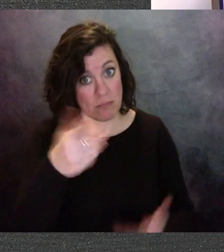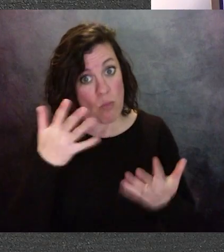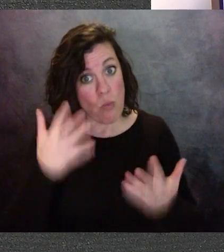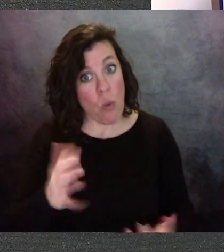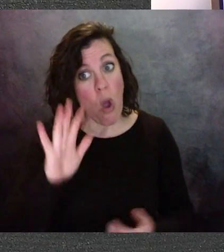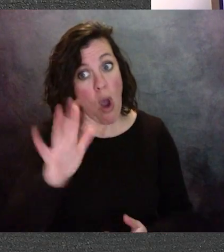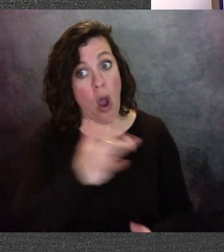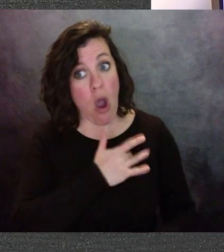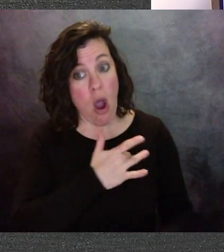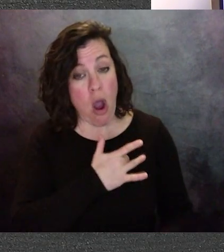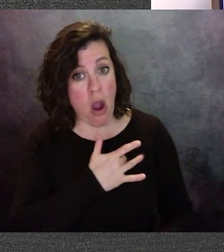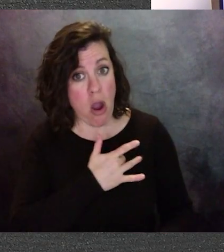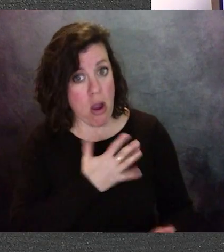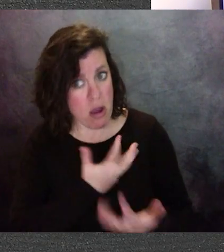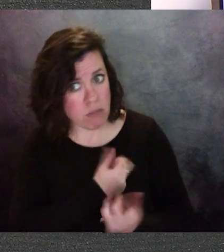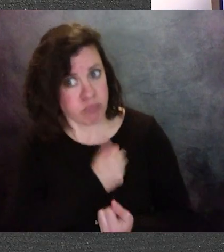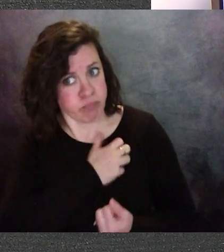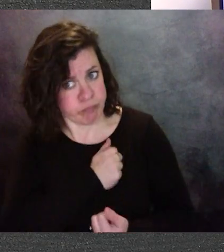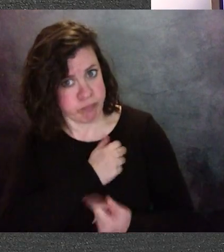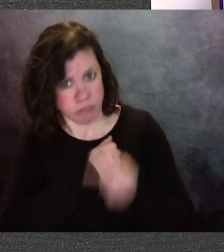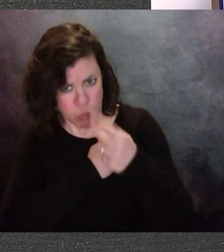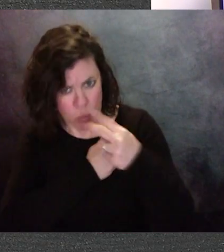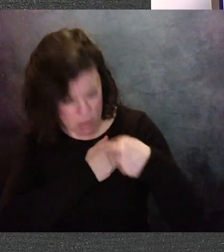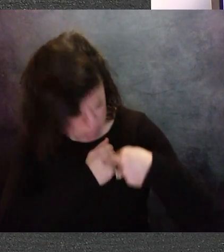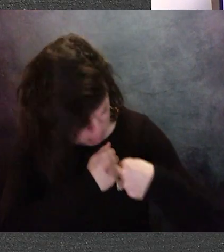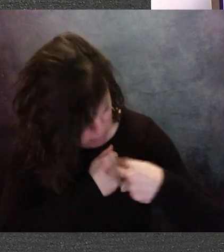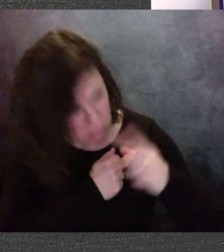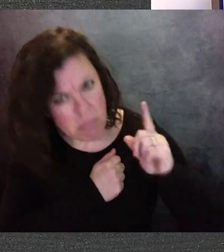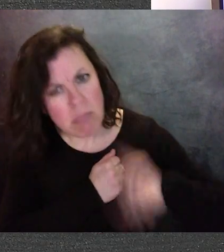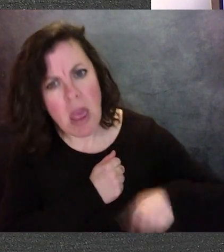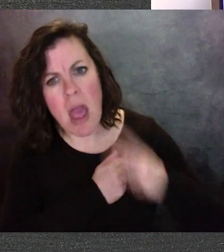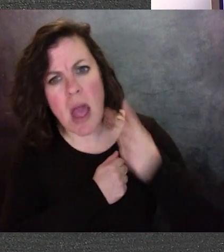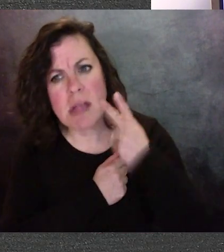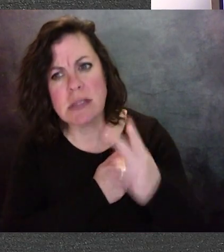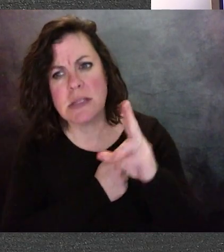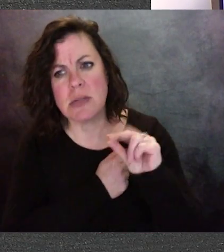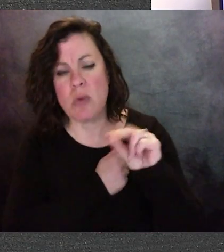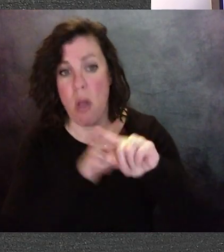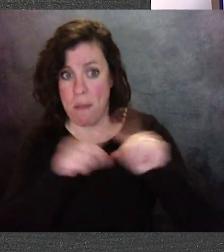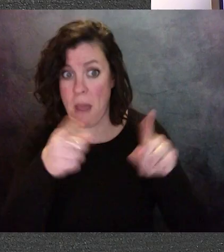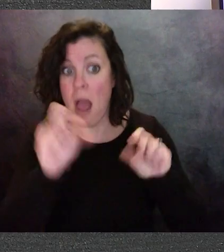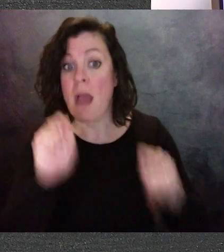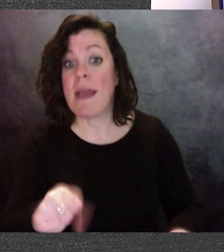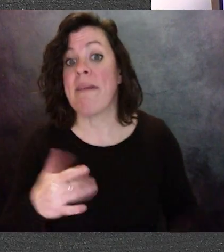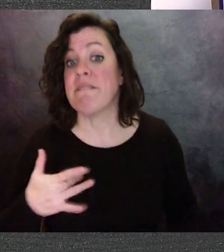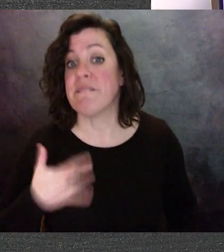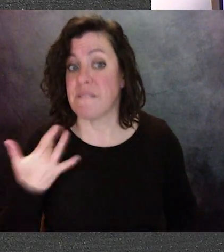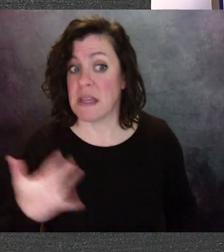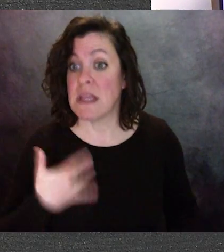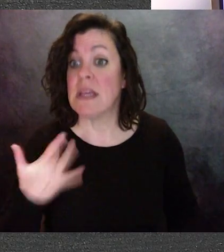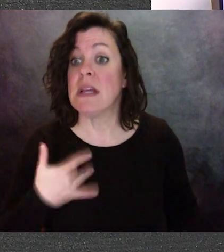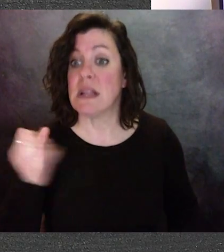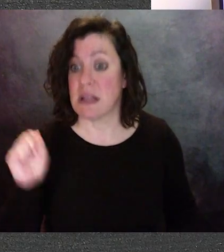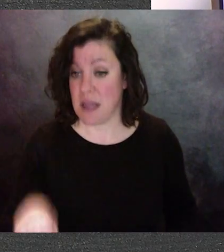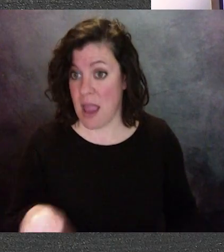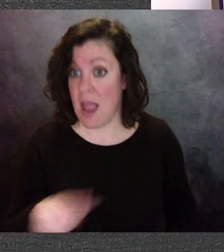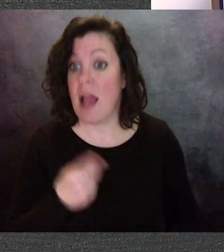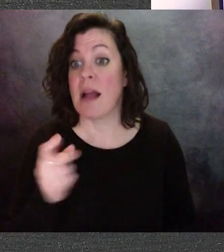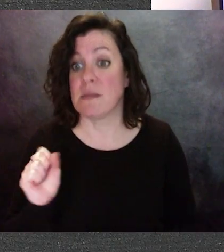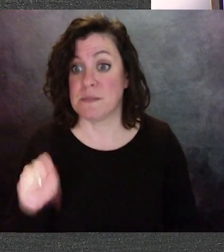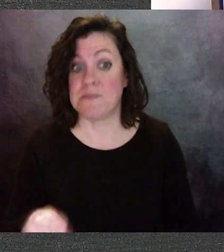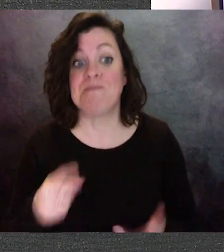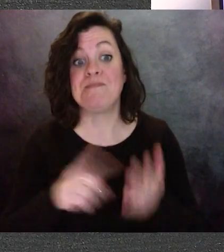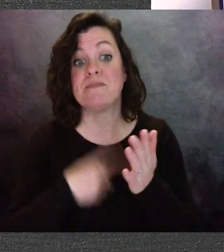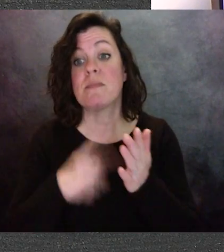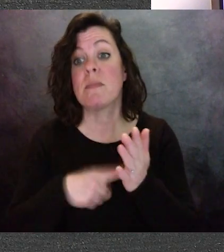of you, you can't really see your heart. You can hear it if you hold your hands across your chest. And sometimes there's other parts of your body where if